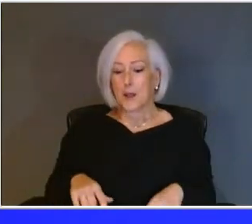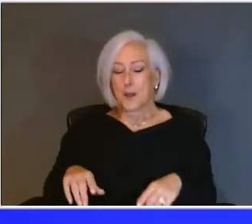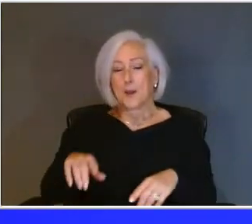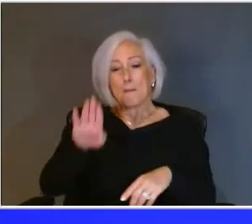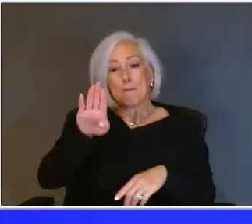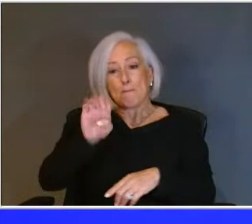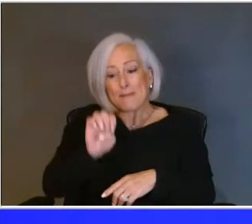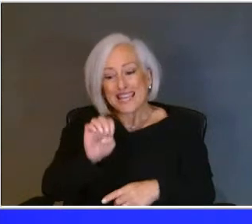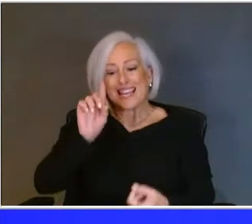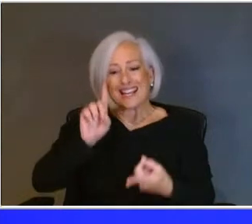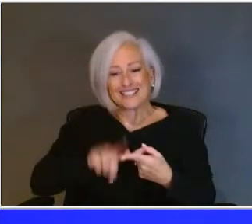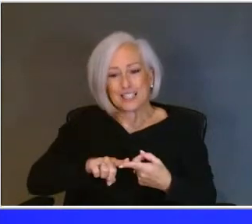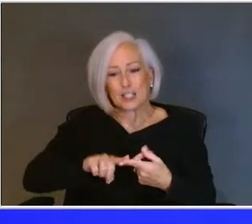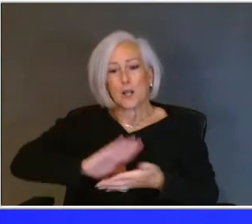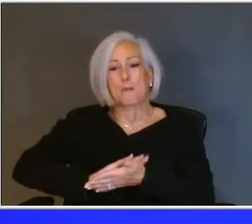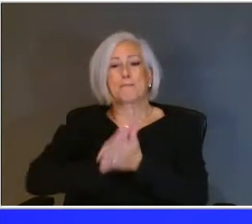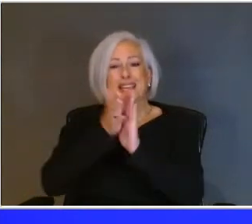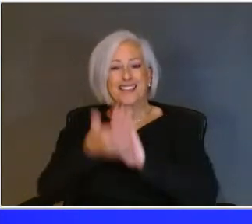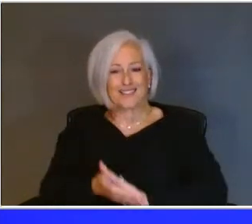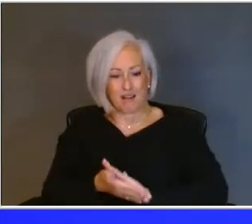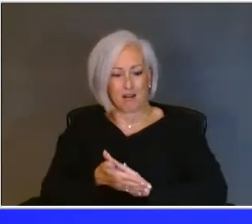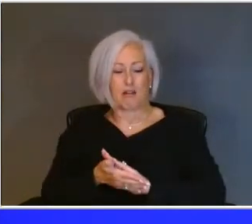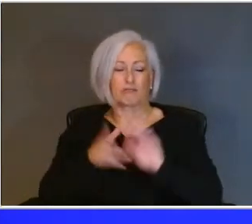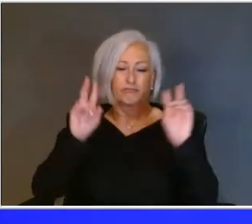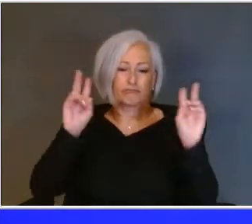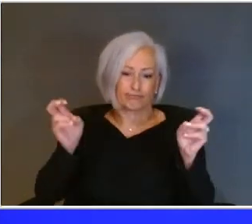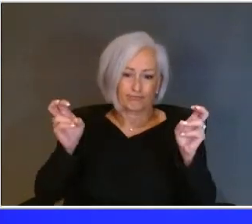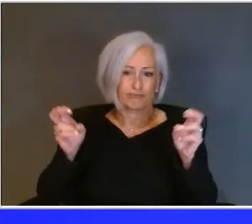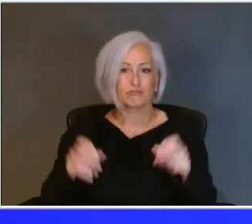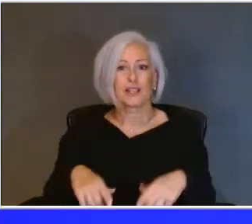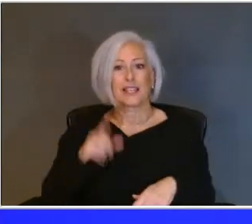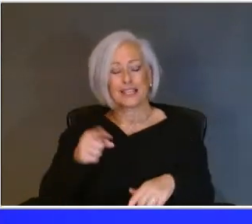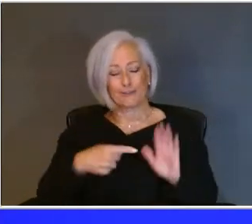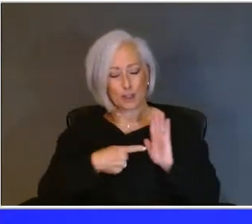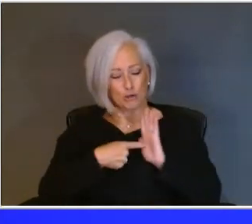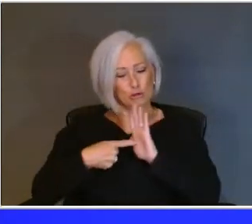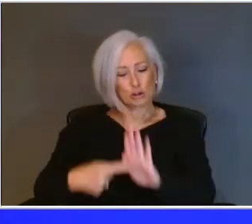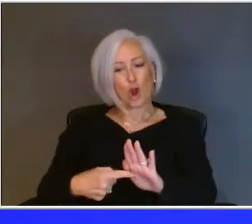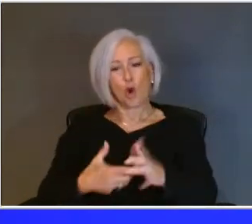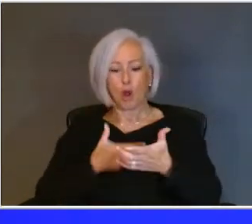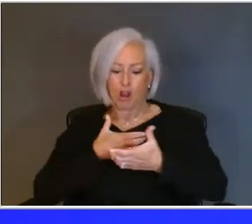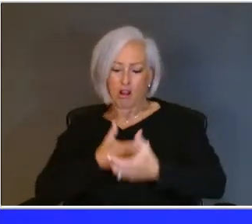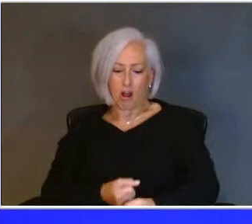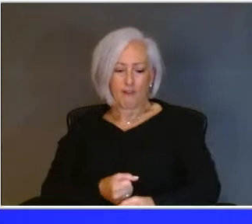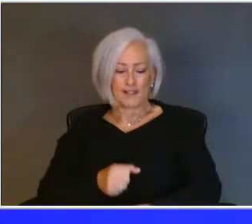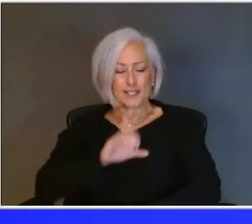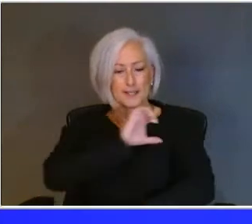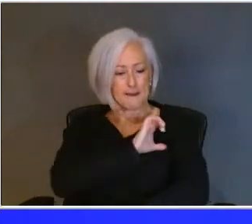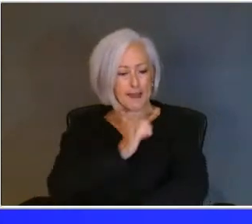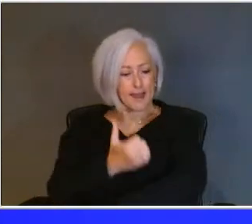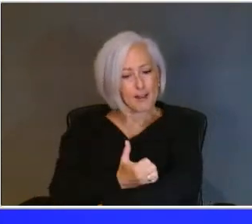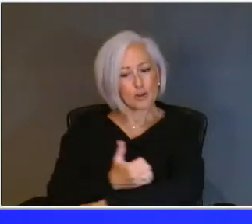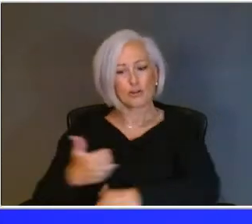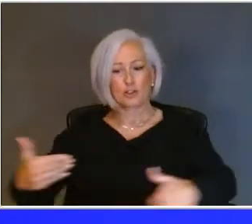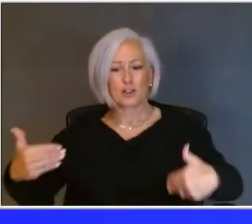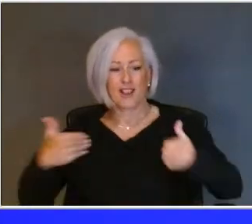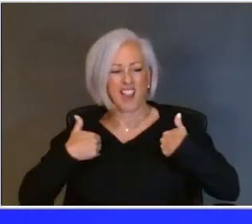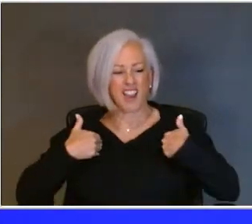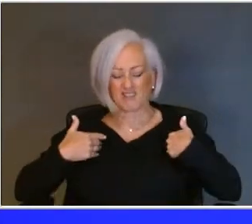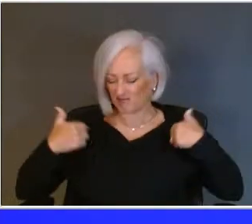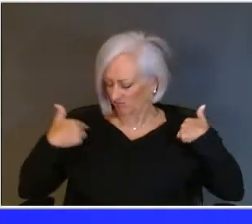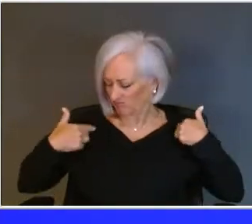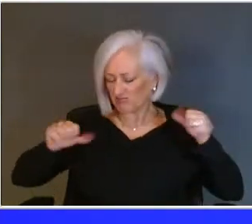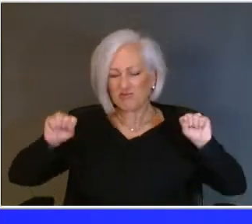you are like presenting this like confidence and energy that like you know what you can do inside and